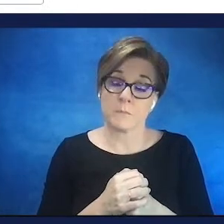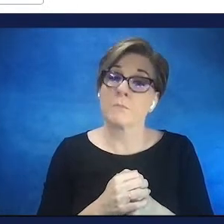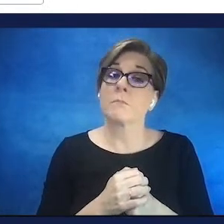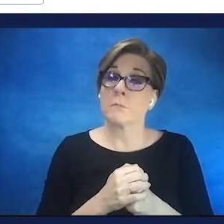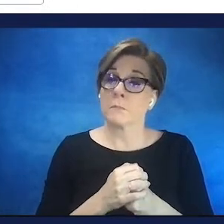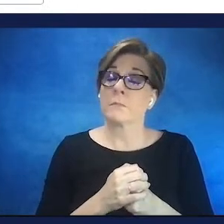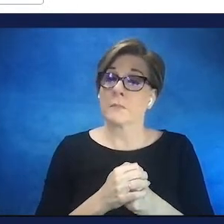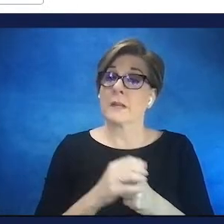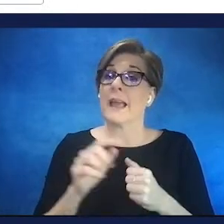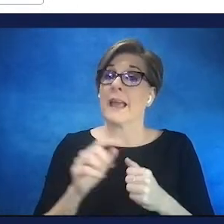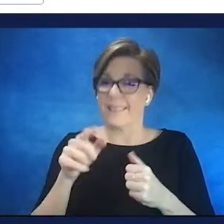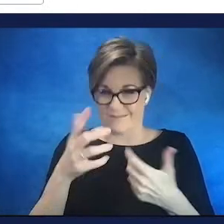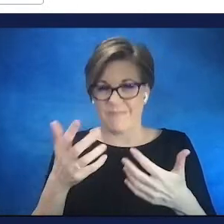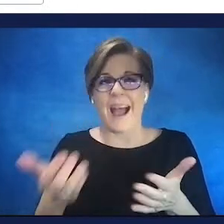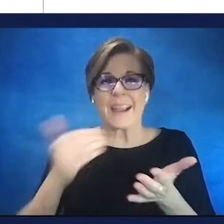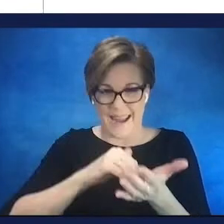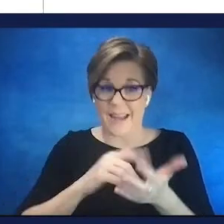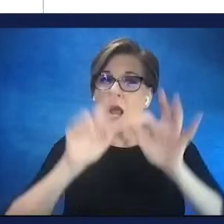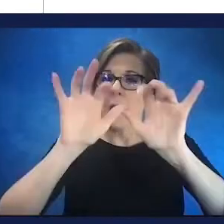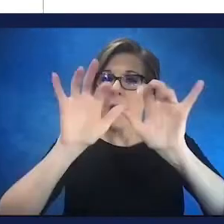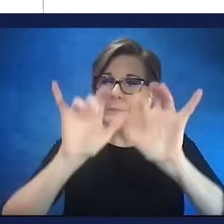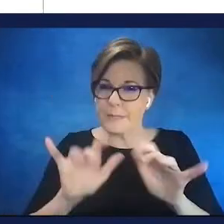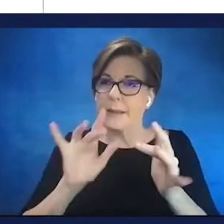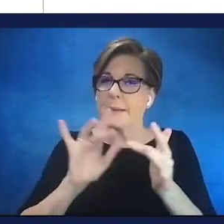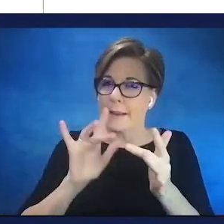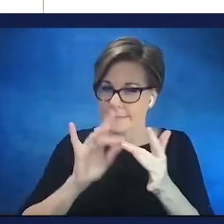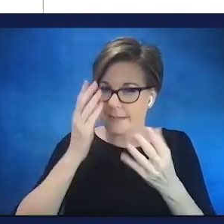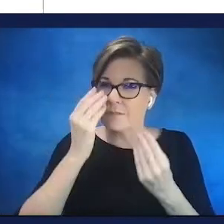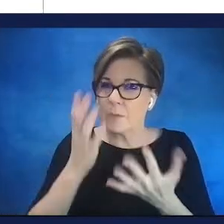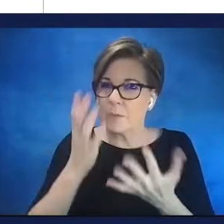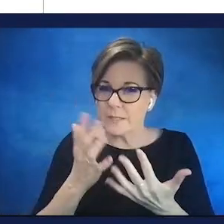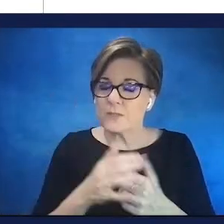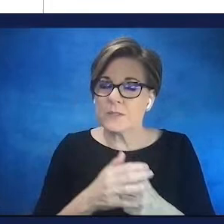From there, you'll be prompted to enter your contact information.